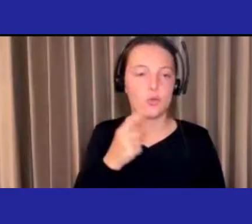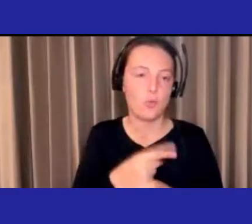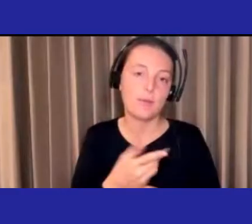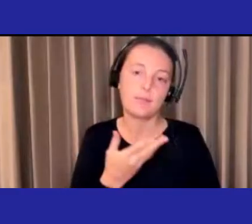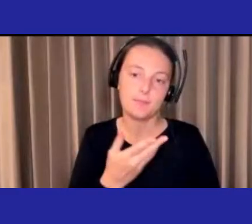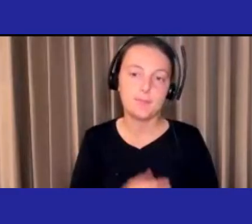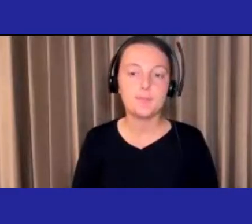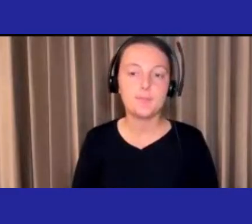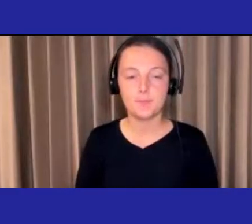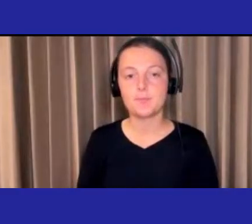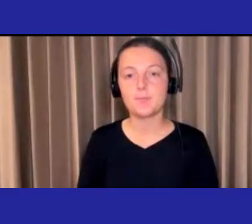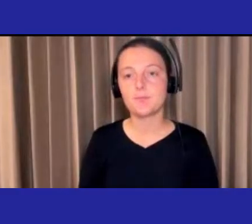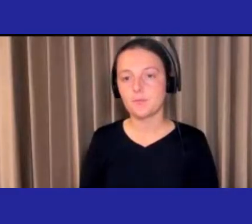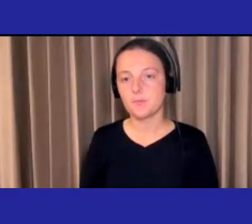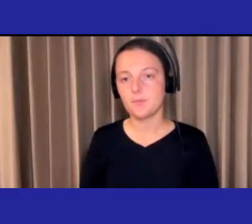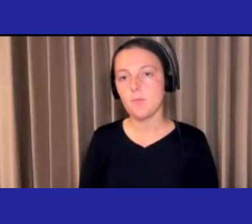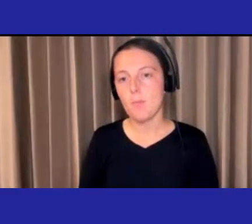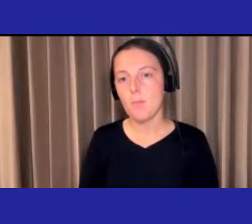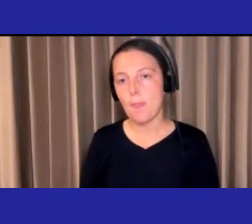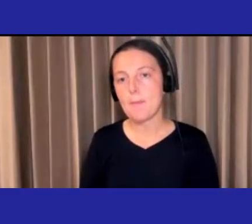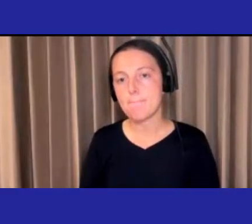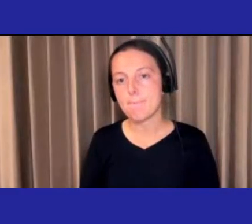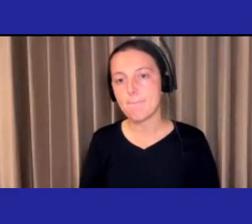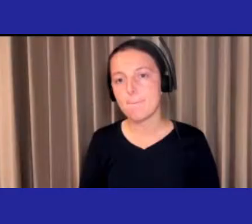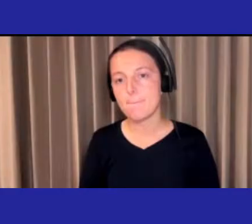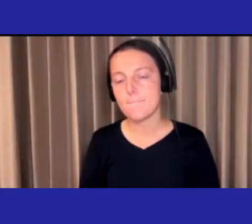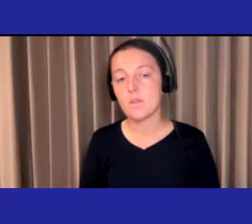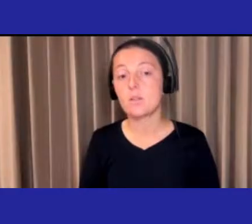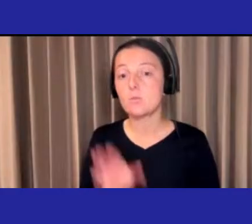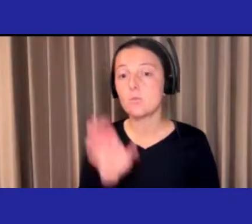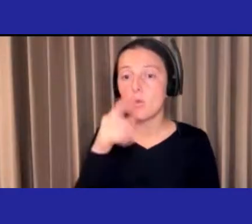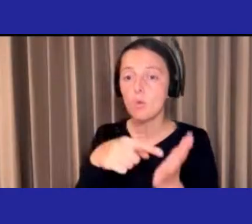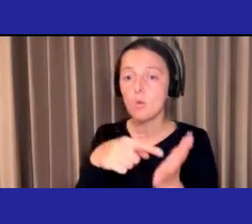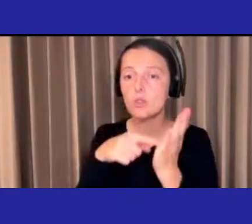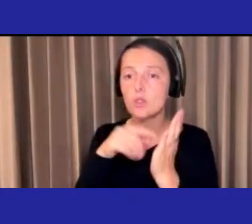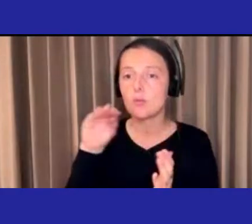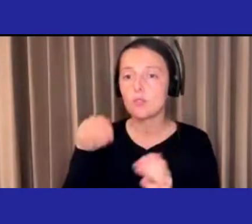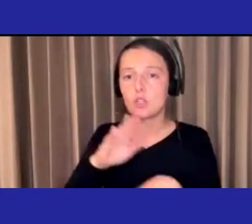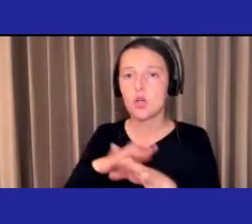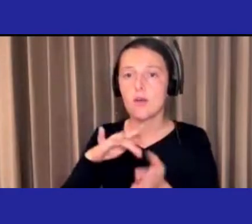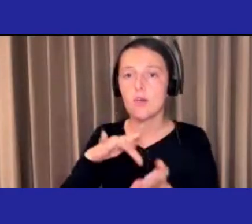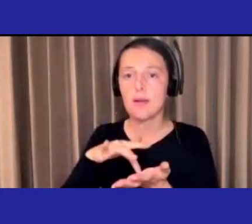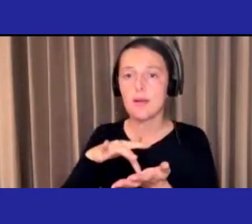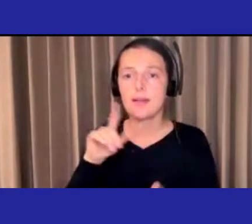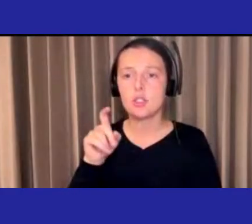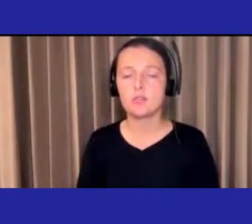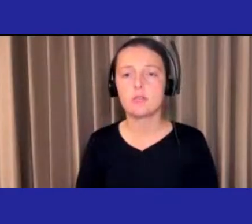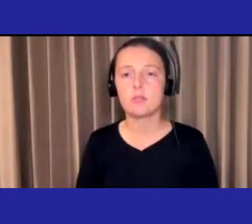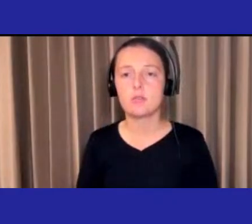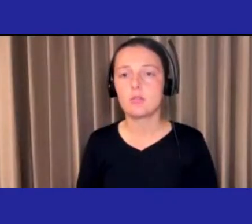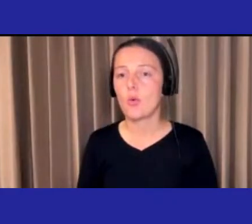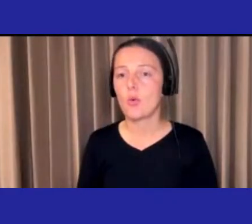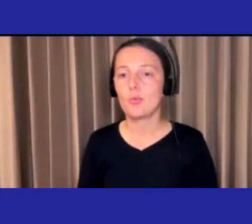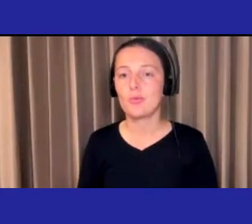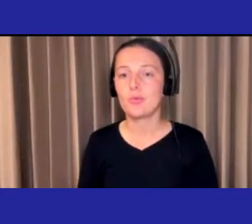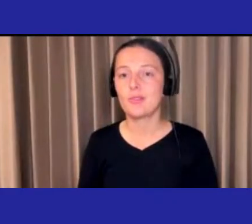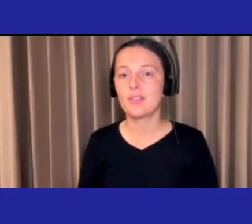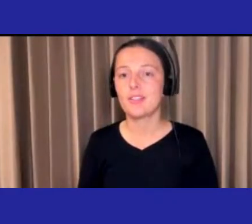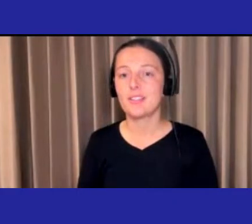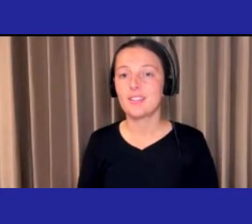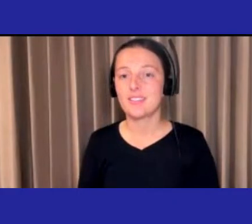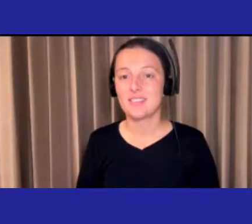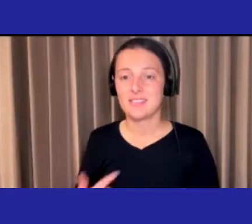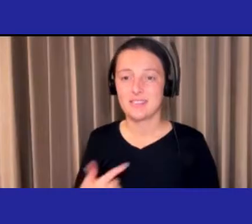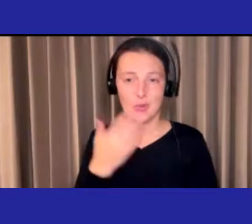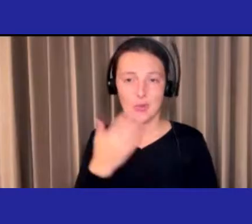Are you going to show us the percentage that are on medication? No. Do we yet know that?